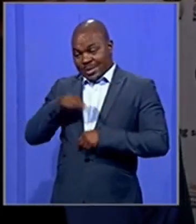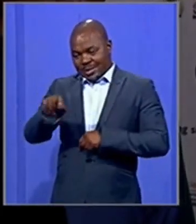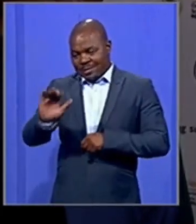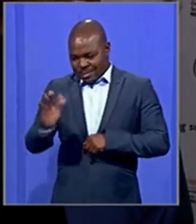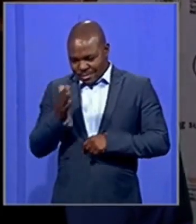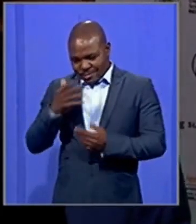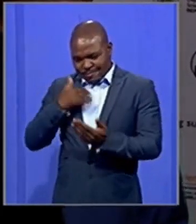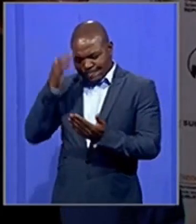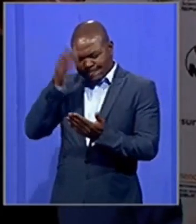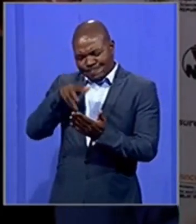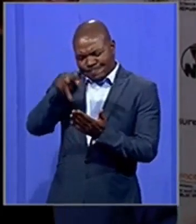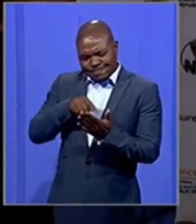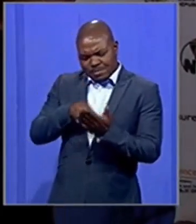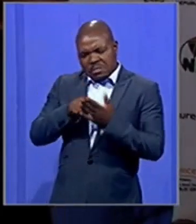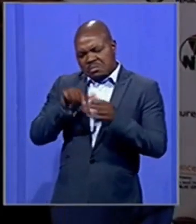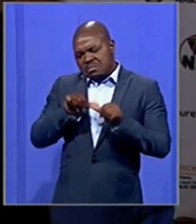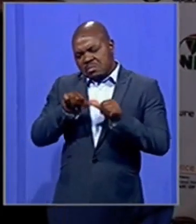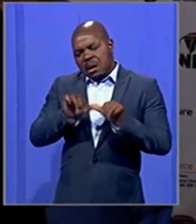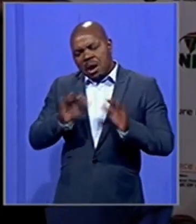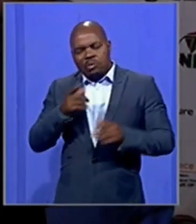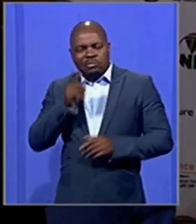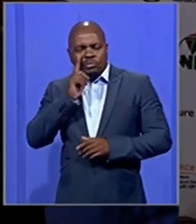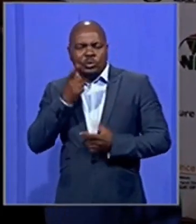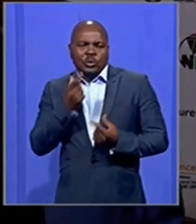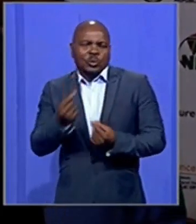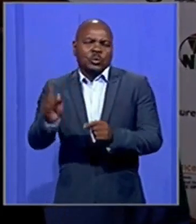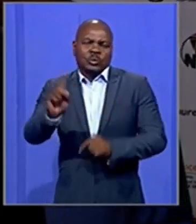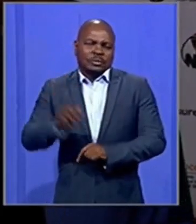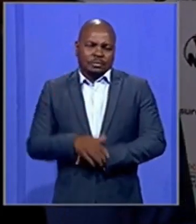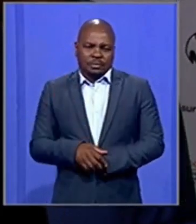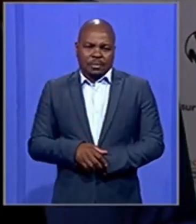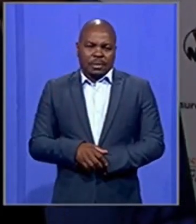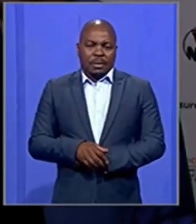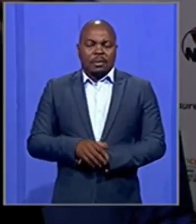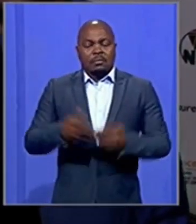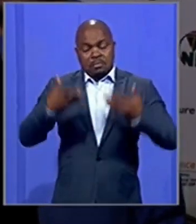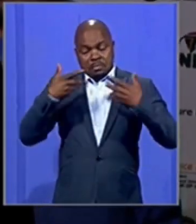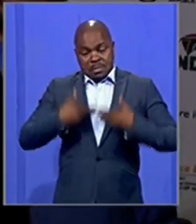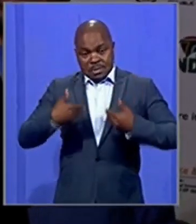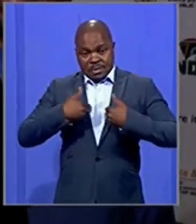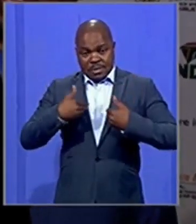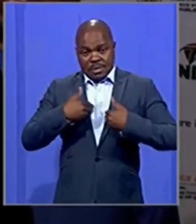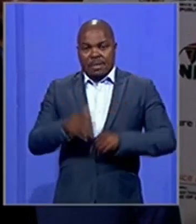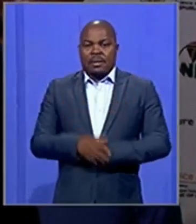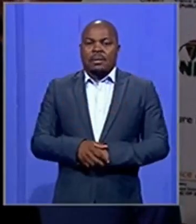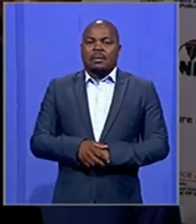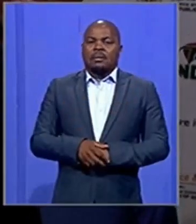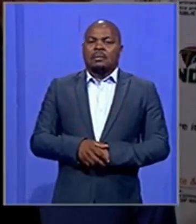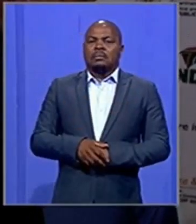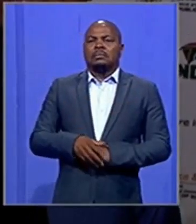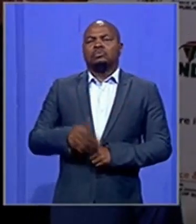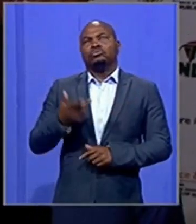see what is the way forward. So, as far as I'm concerned, there is no real